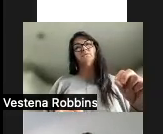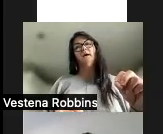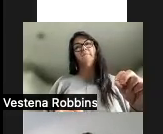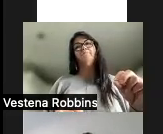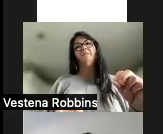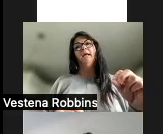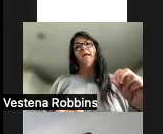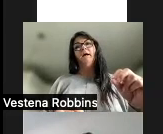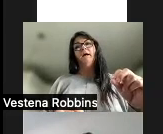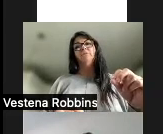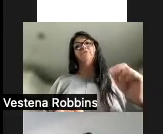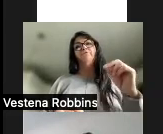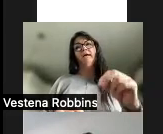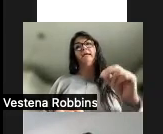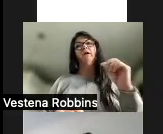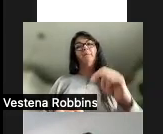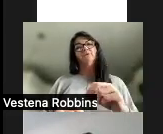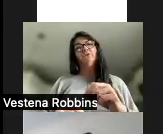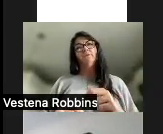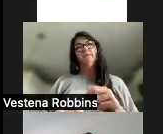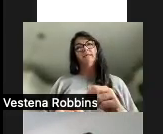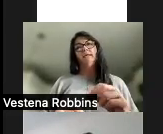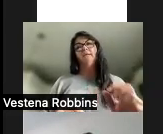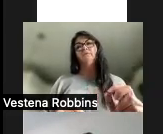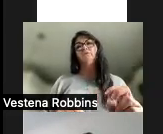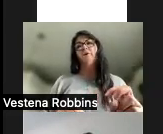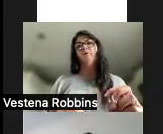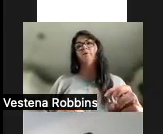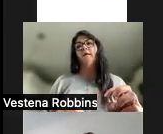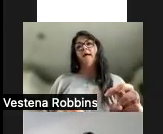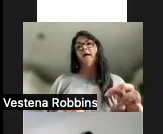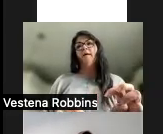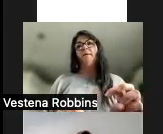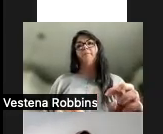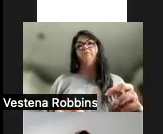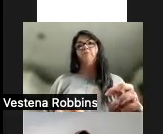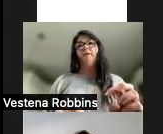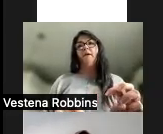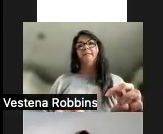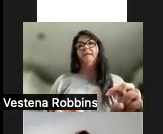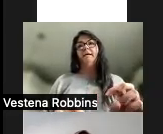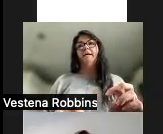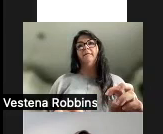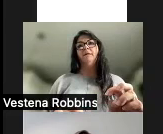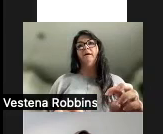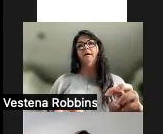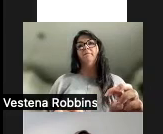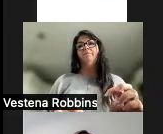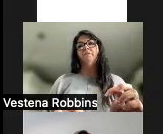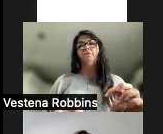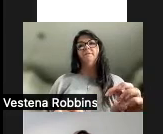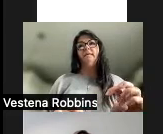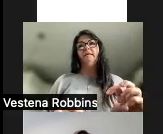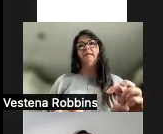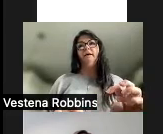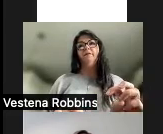crisis to find opportunity. And so I believe we are at time.